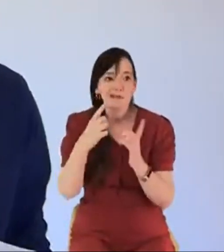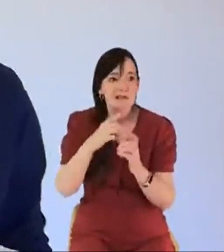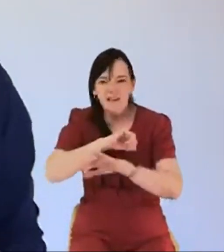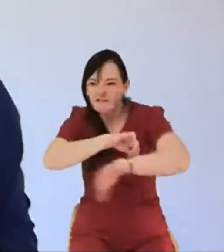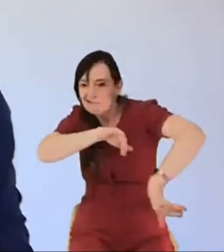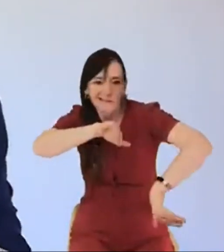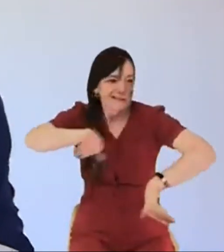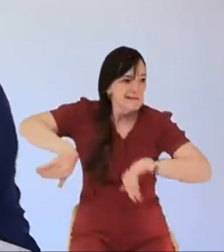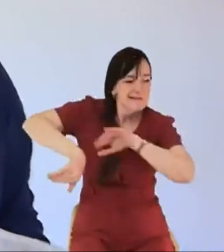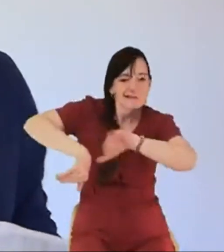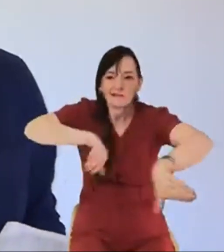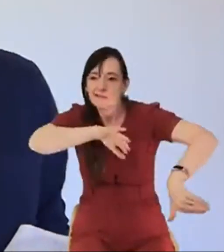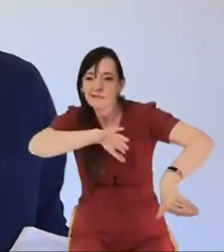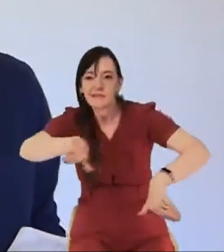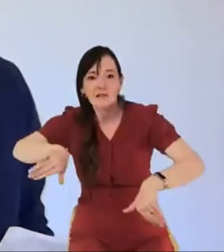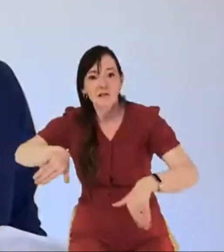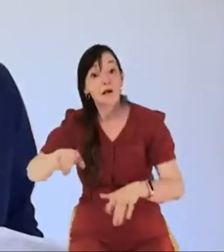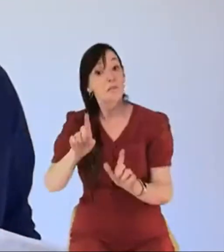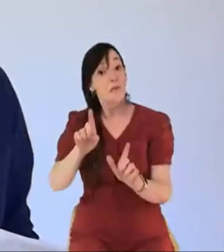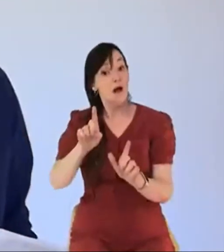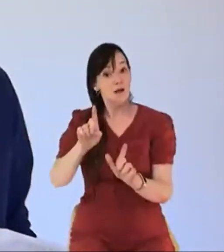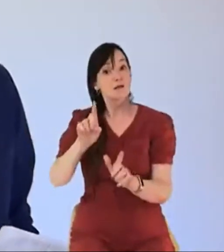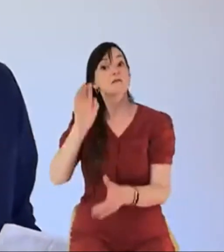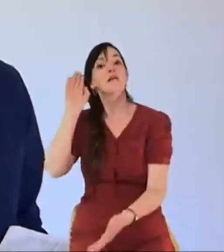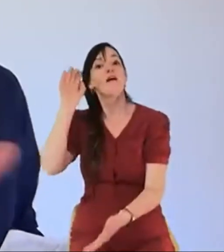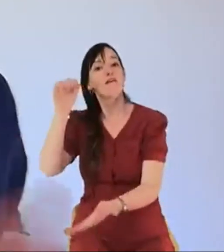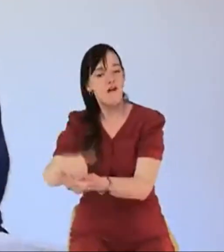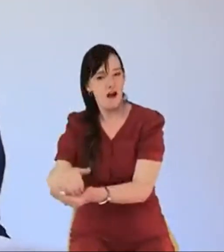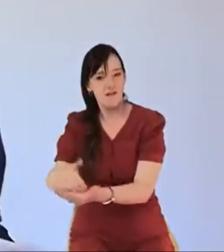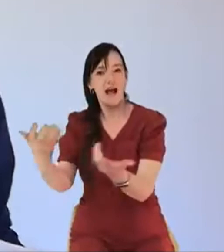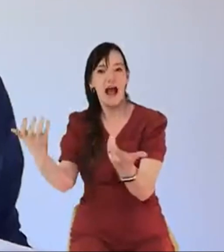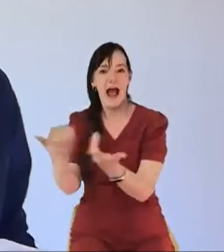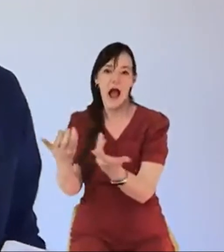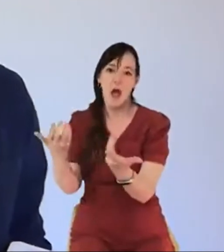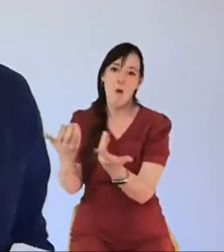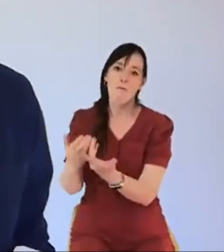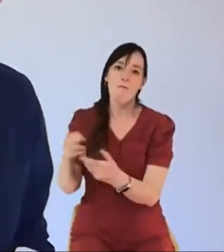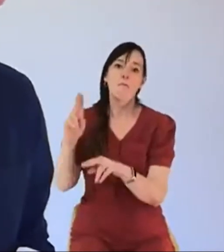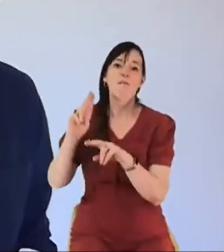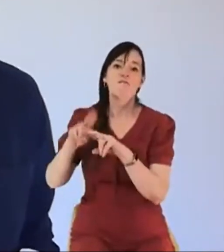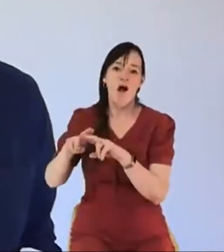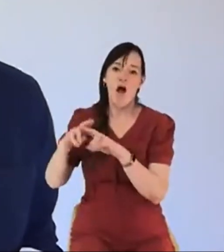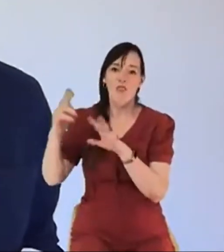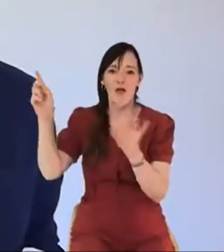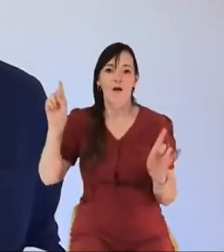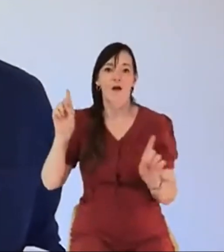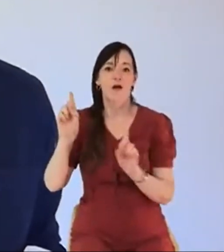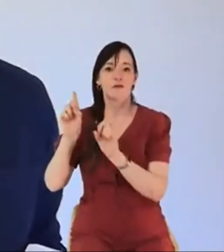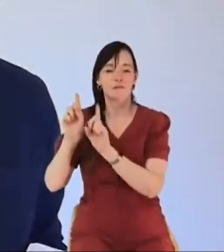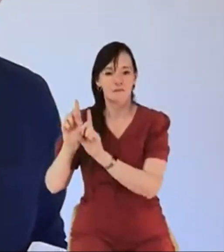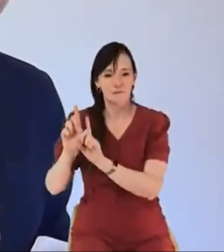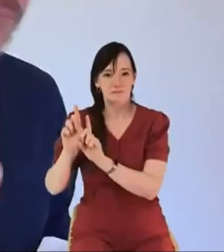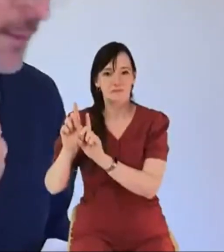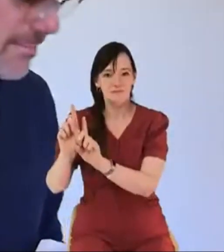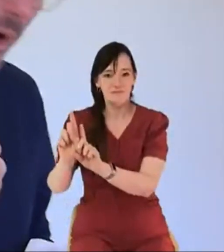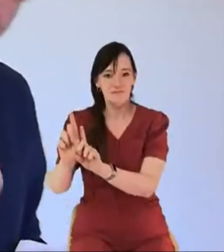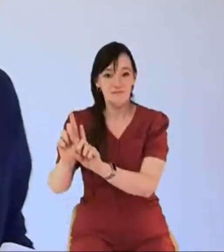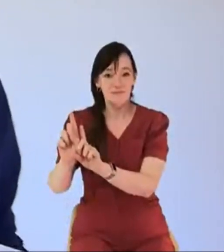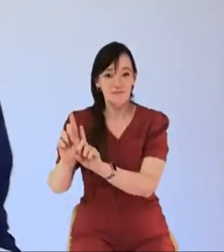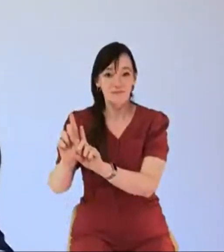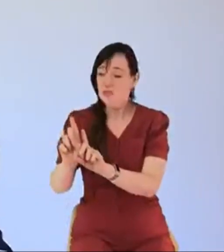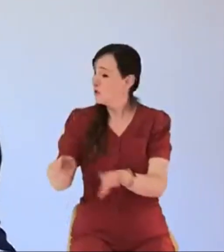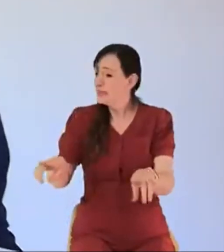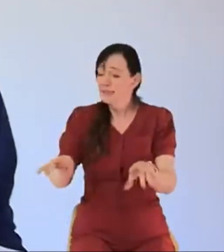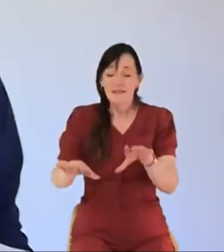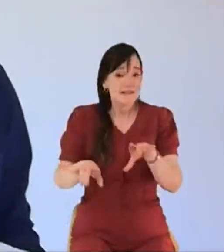my way through the crowds but i got there i got there because dad took me and friends by